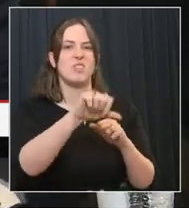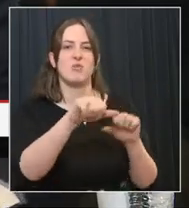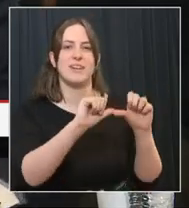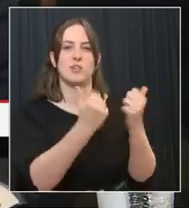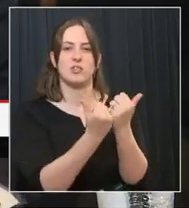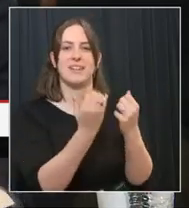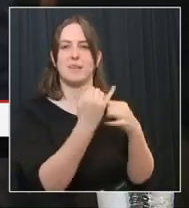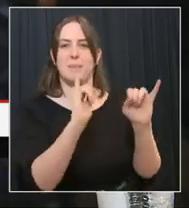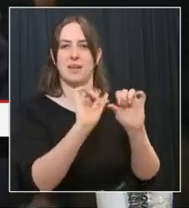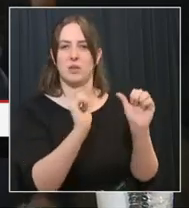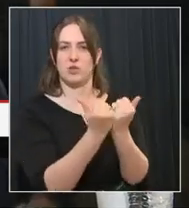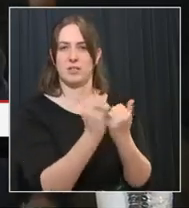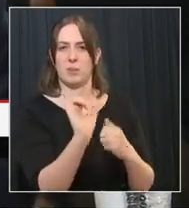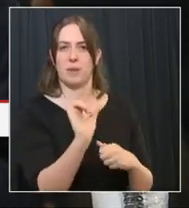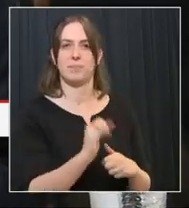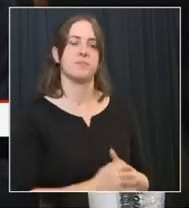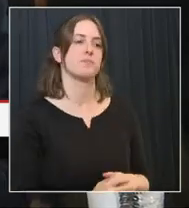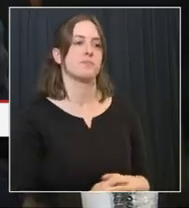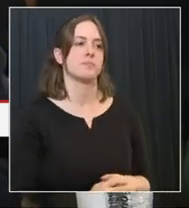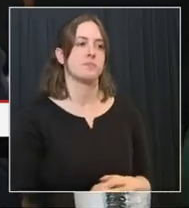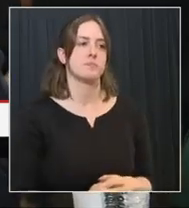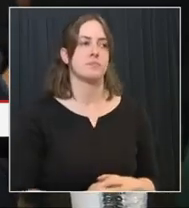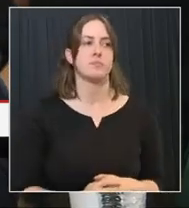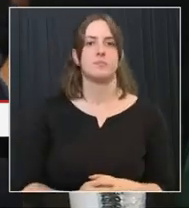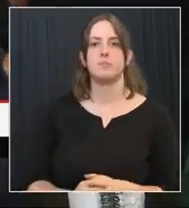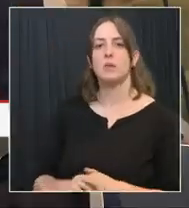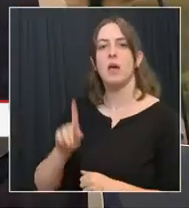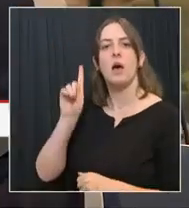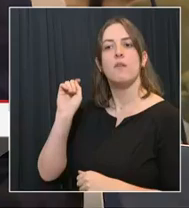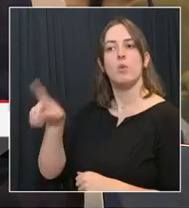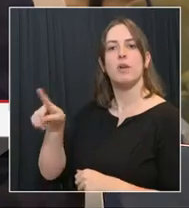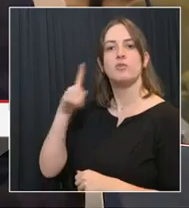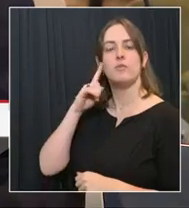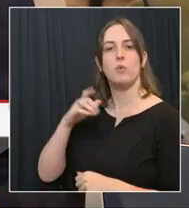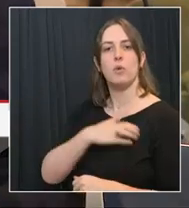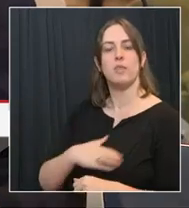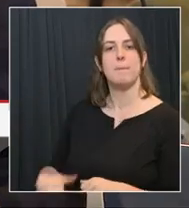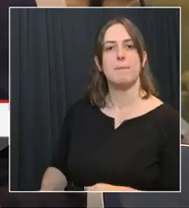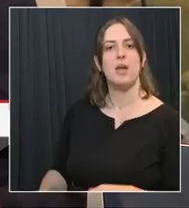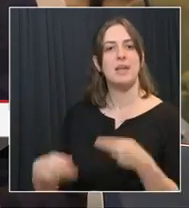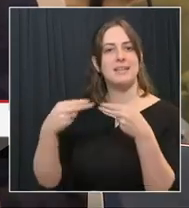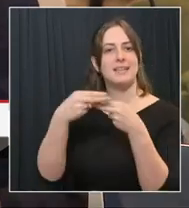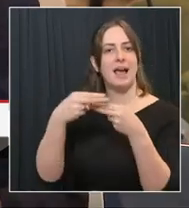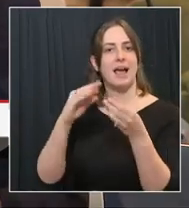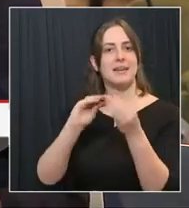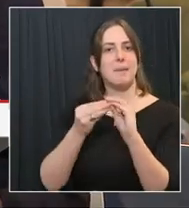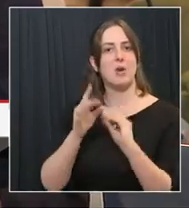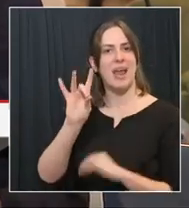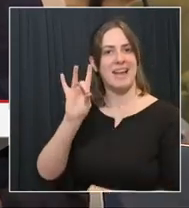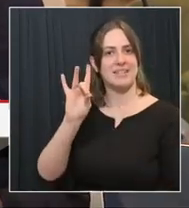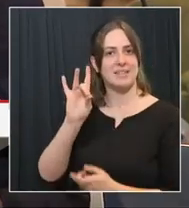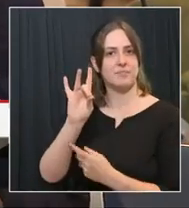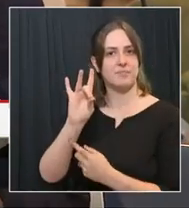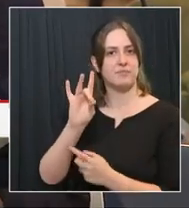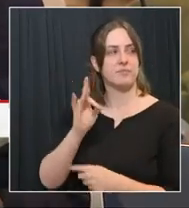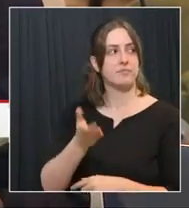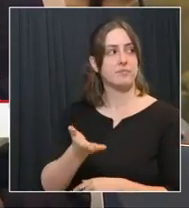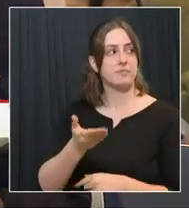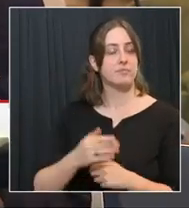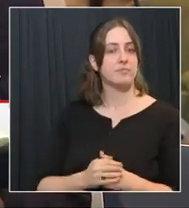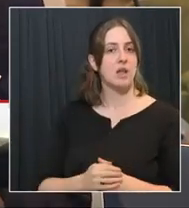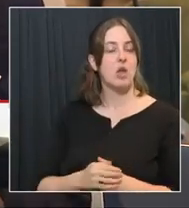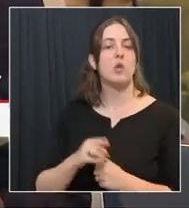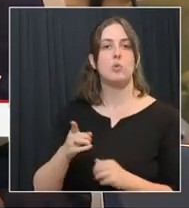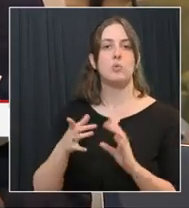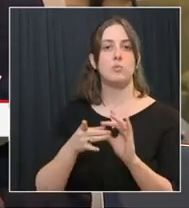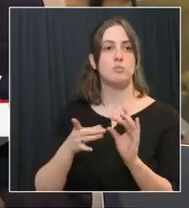to the mayor. On slide number 8, you indicate reductions to close the gap were made in